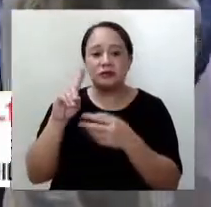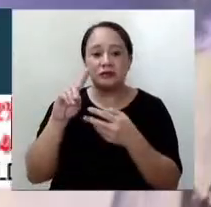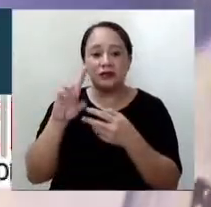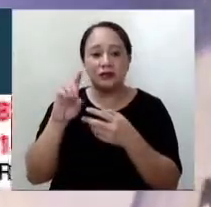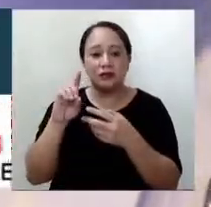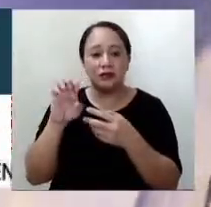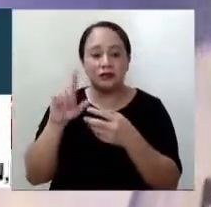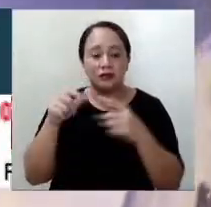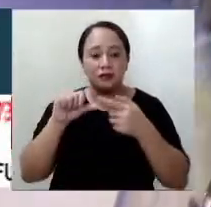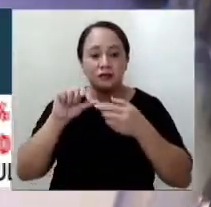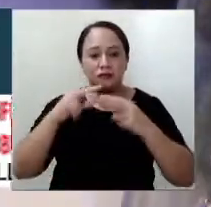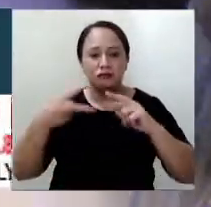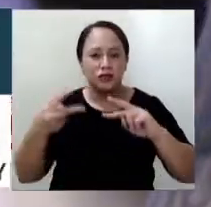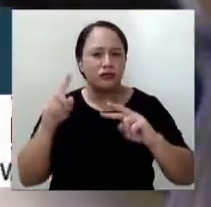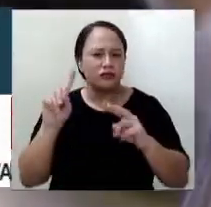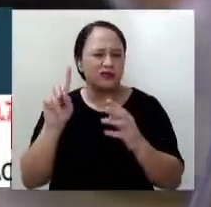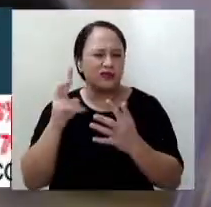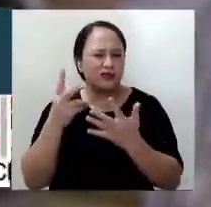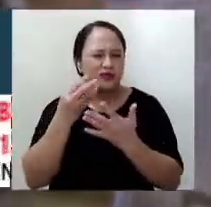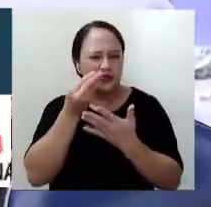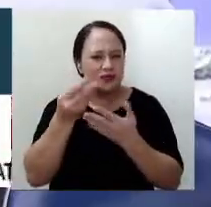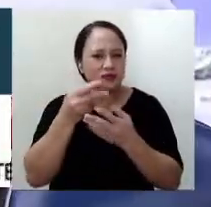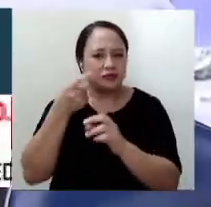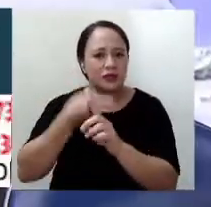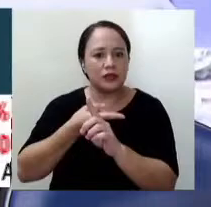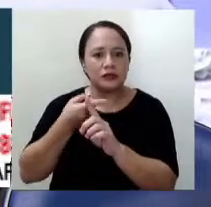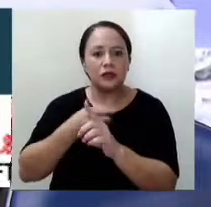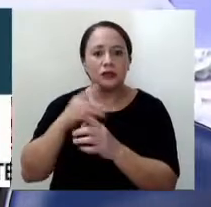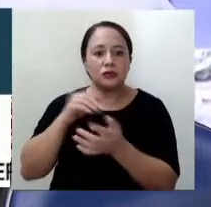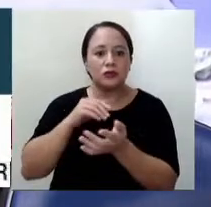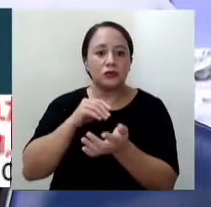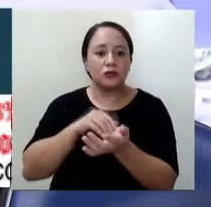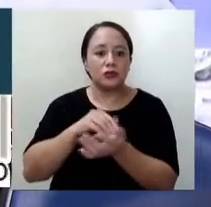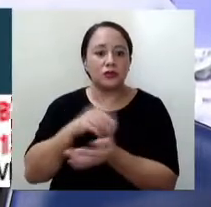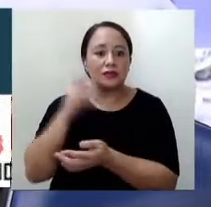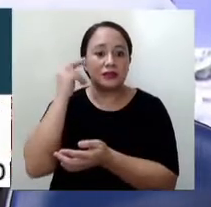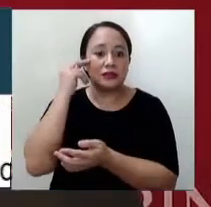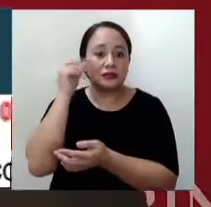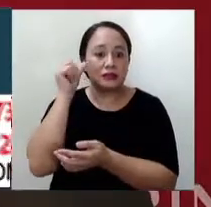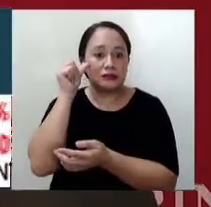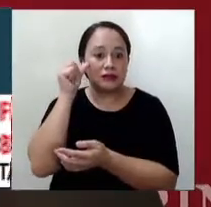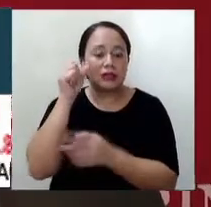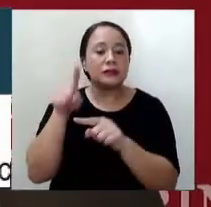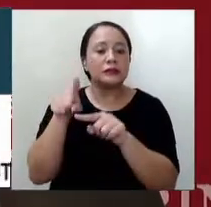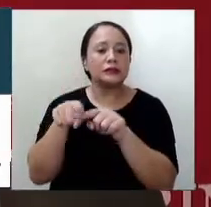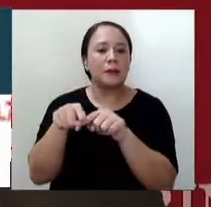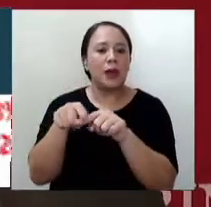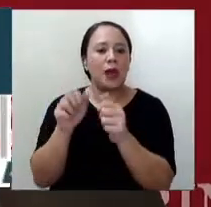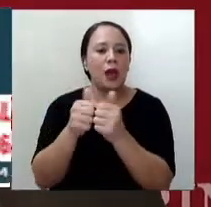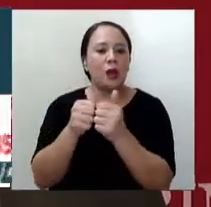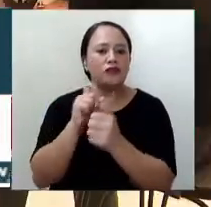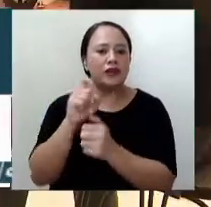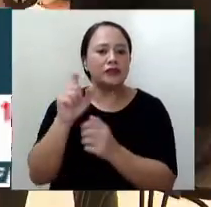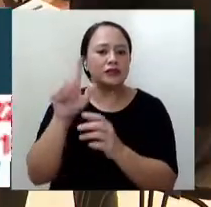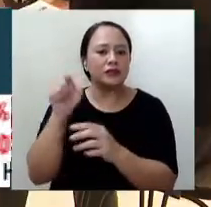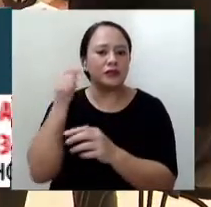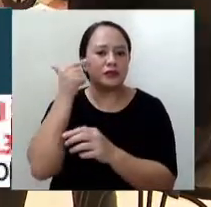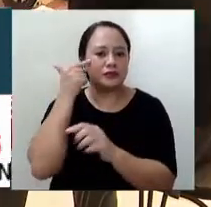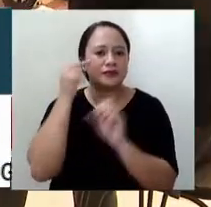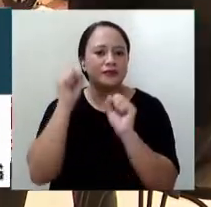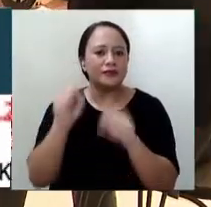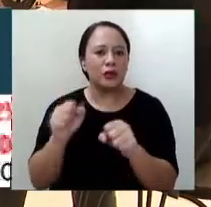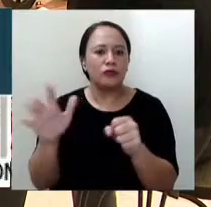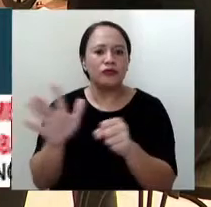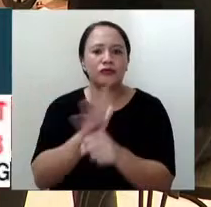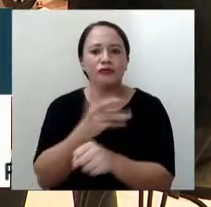in just a few months. But Dr. Nicanor Austriaco says that will depend on how fast government can